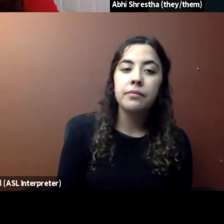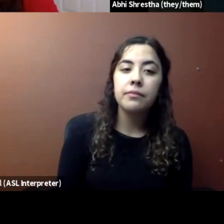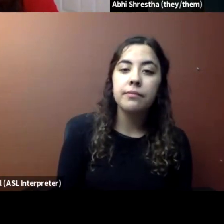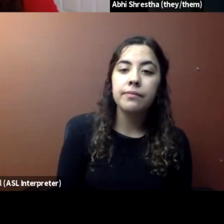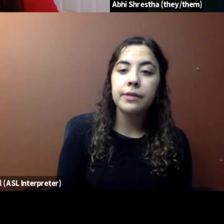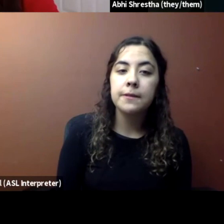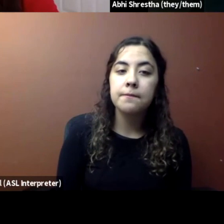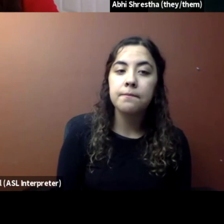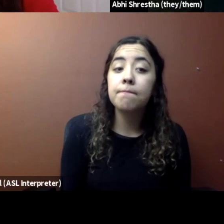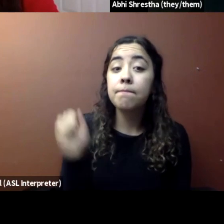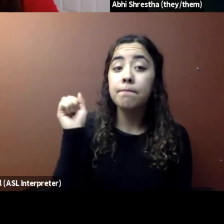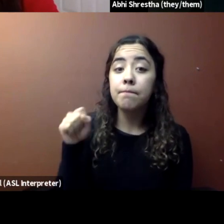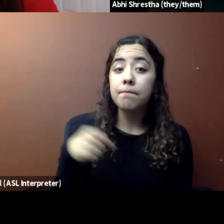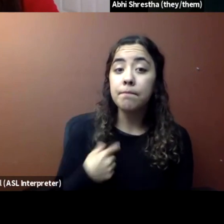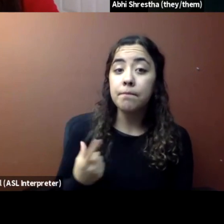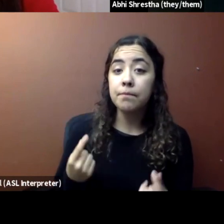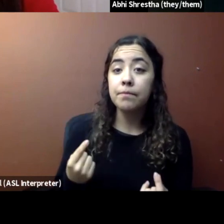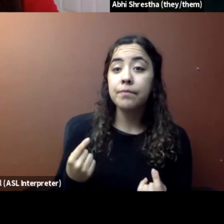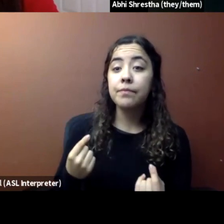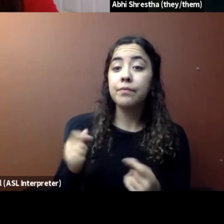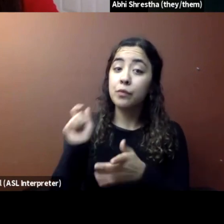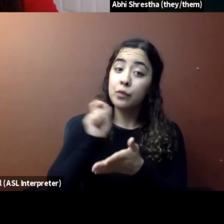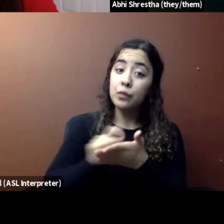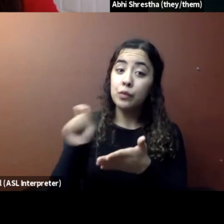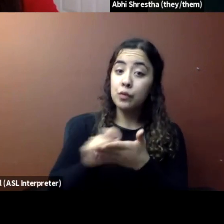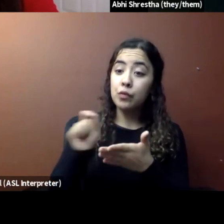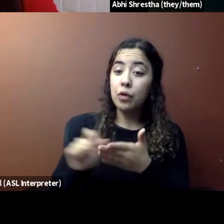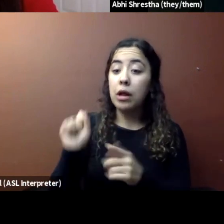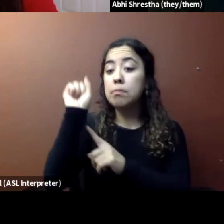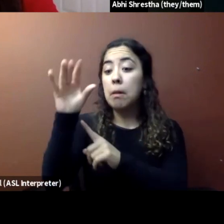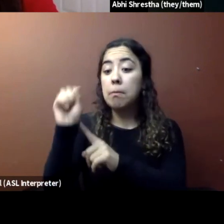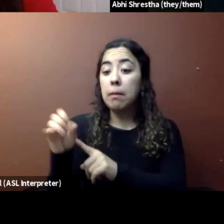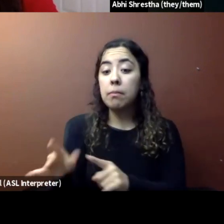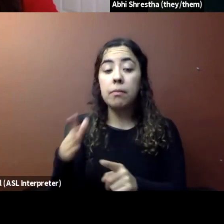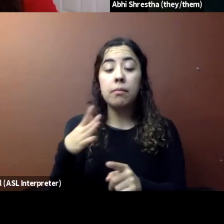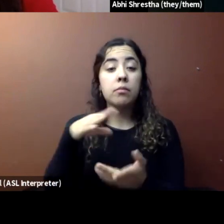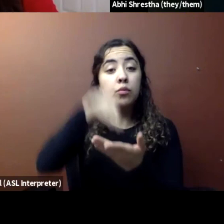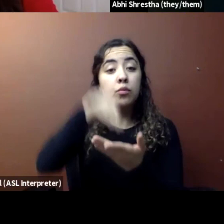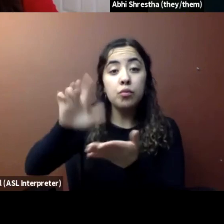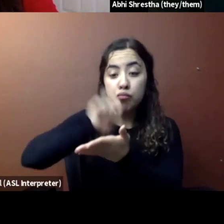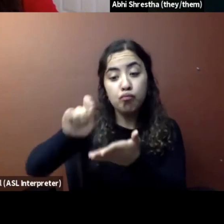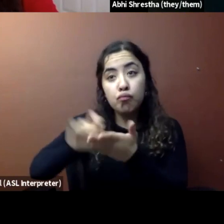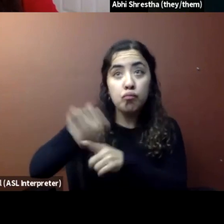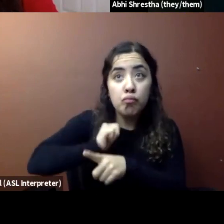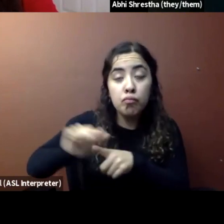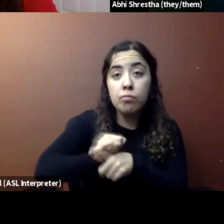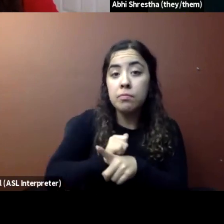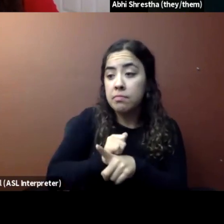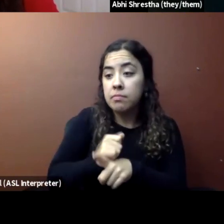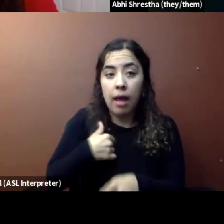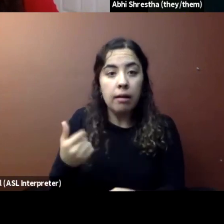I implement a lot of writing exercises in my classes, and I use them myself to just try